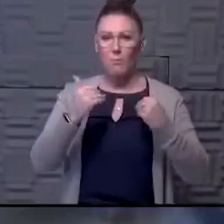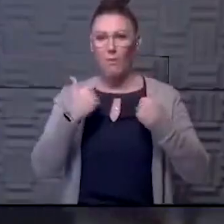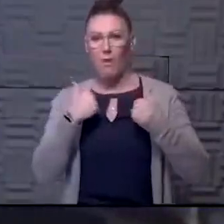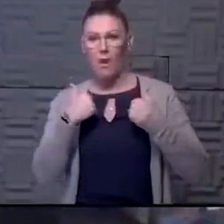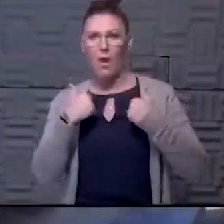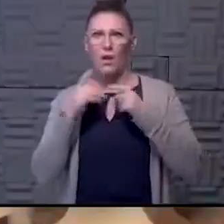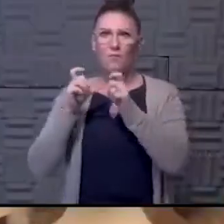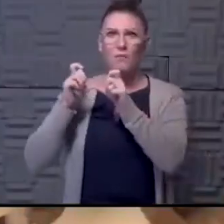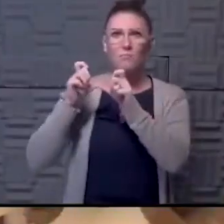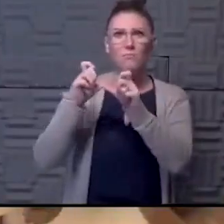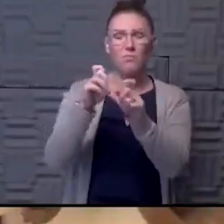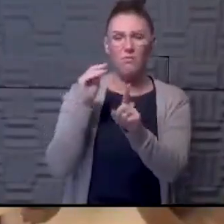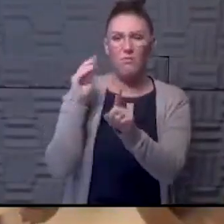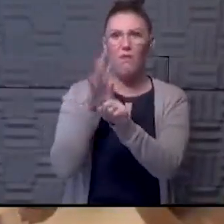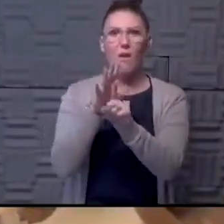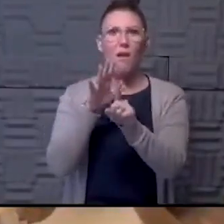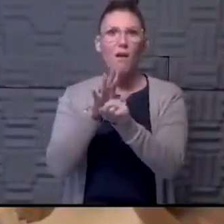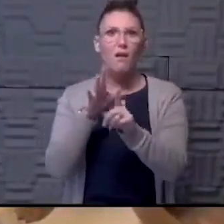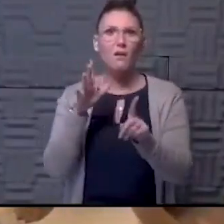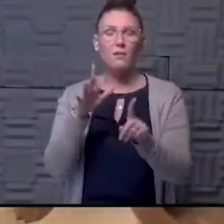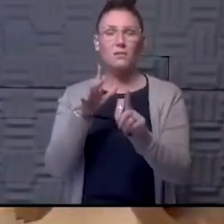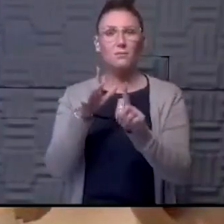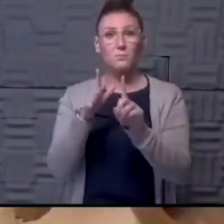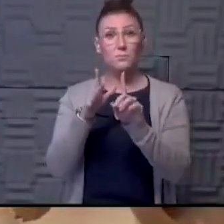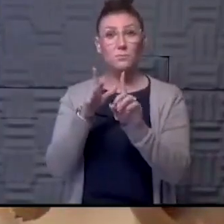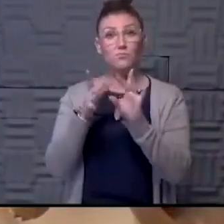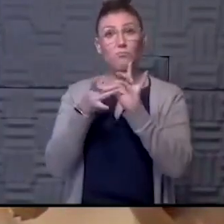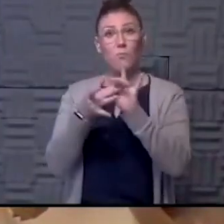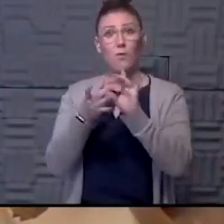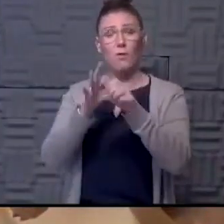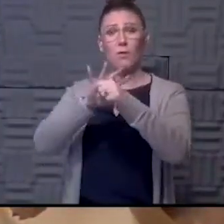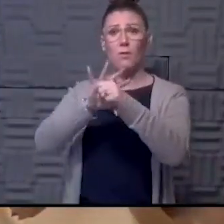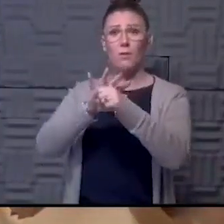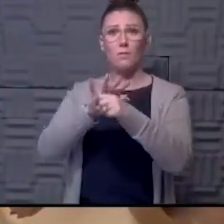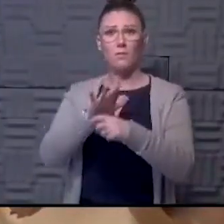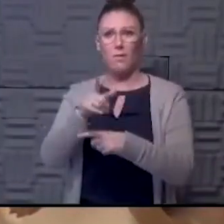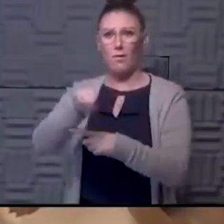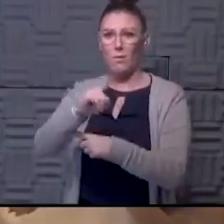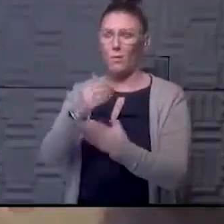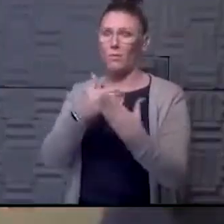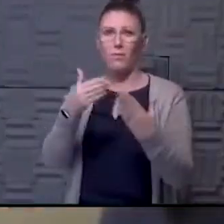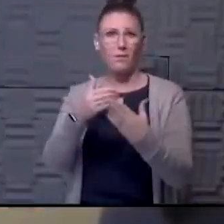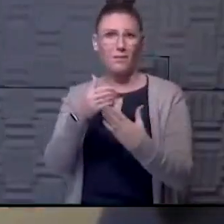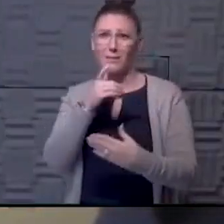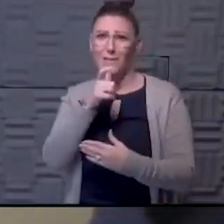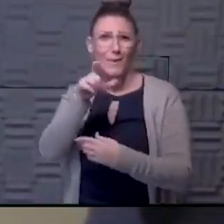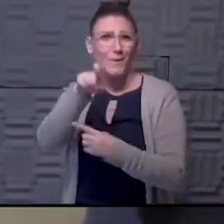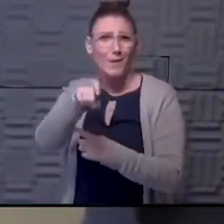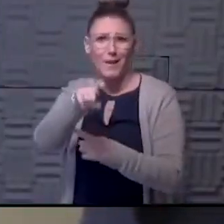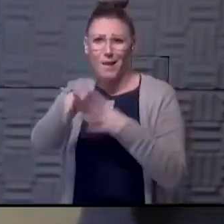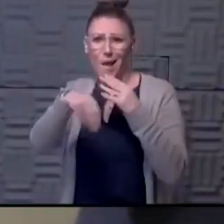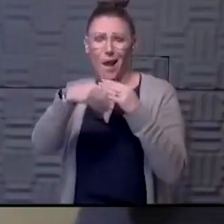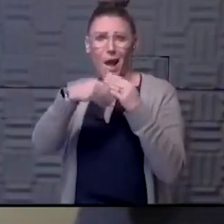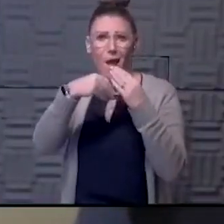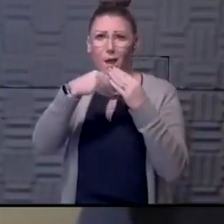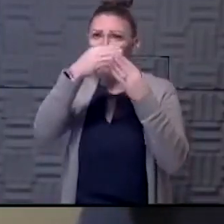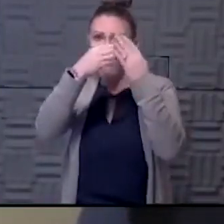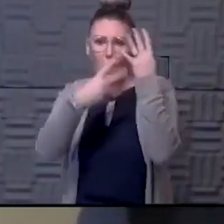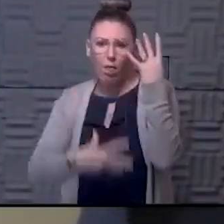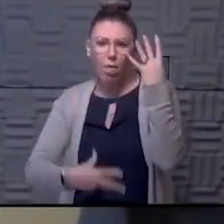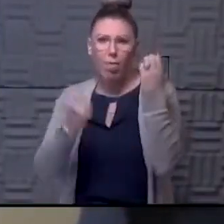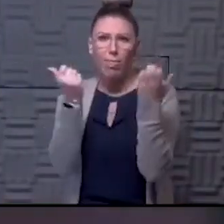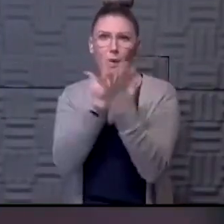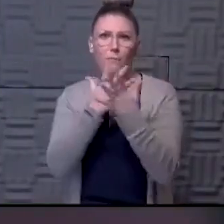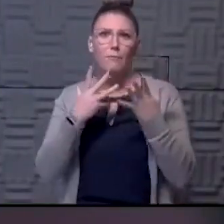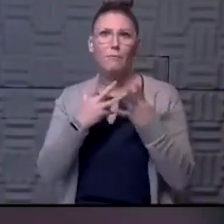long-lasting effects from COVID, and those are things that I don't need to add to my repertoire of things that are wrong